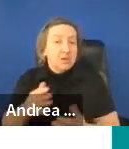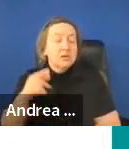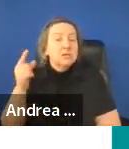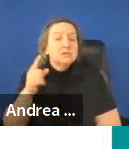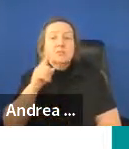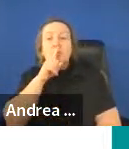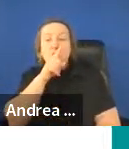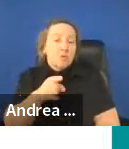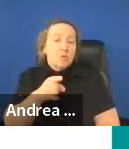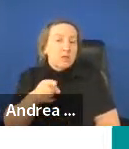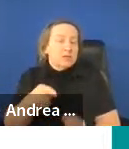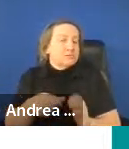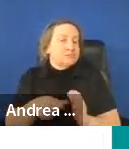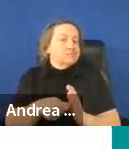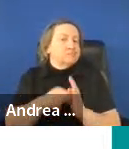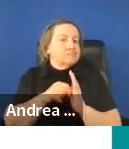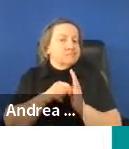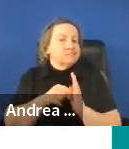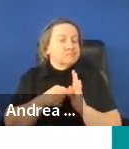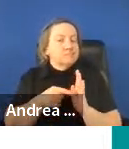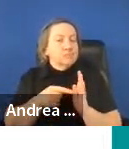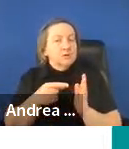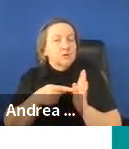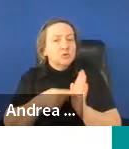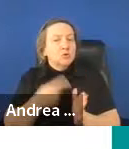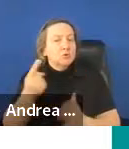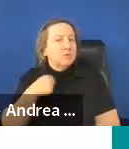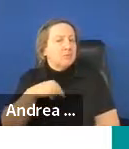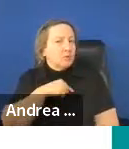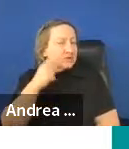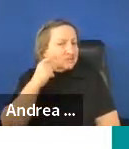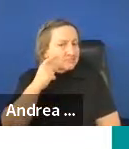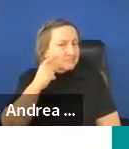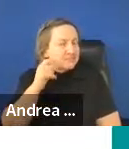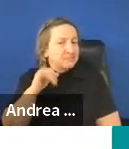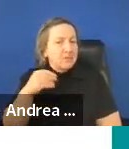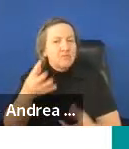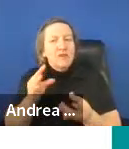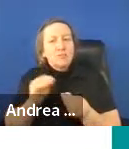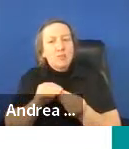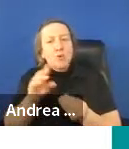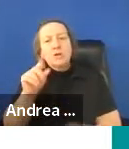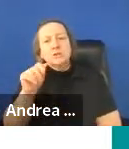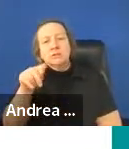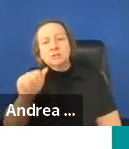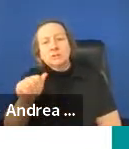kind of drives home a point that we've suspected. It provides further data that